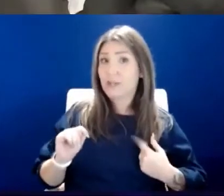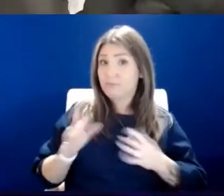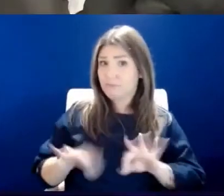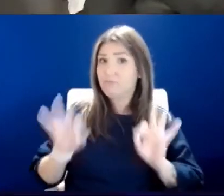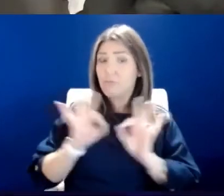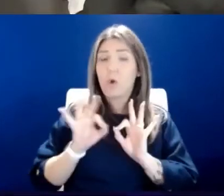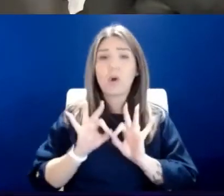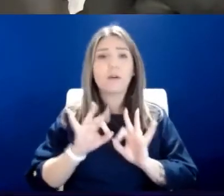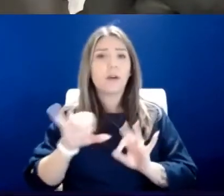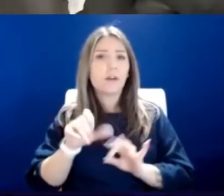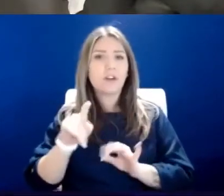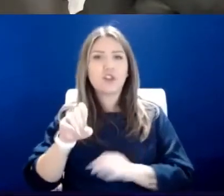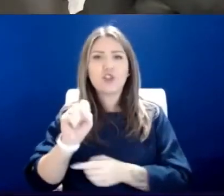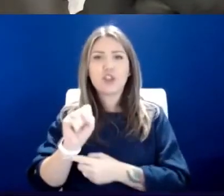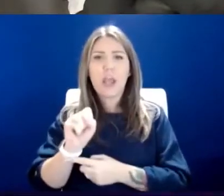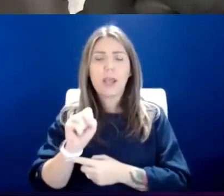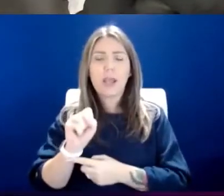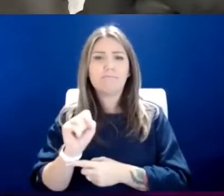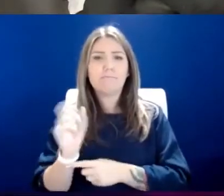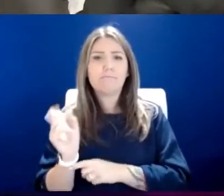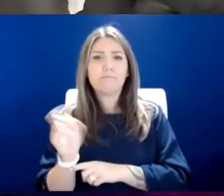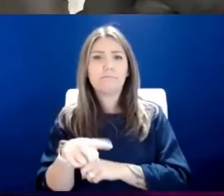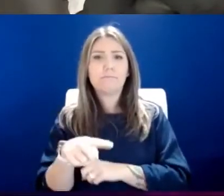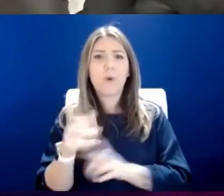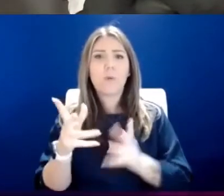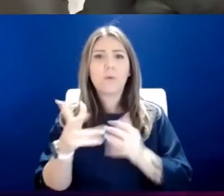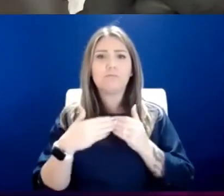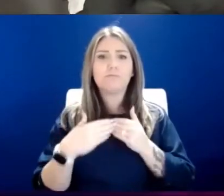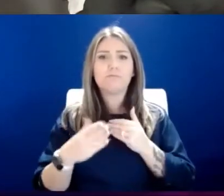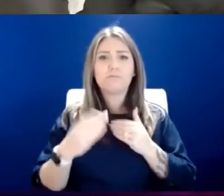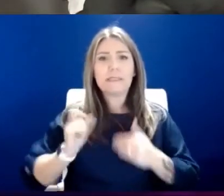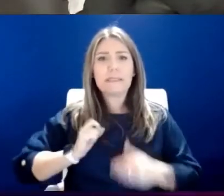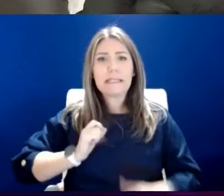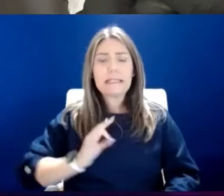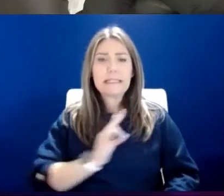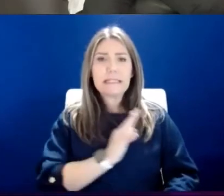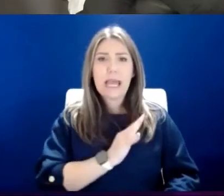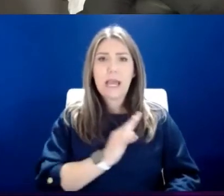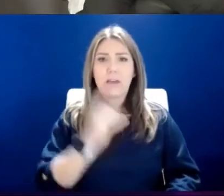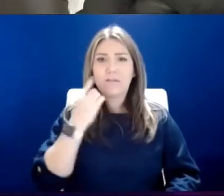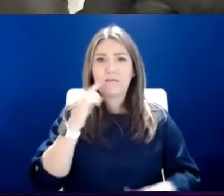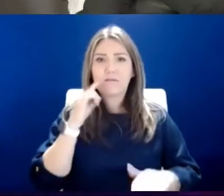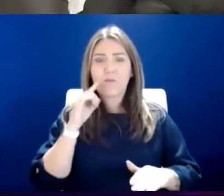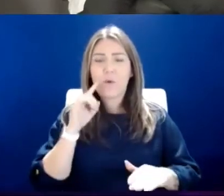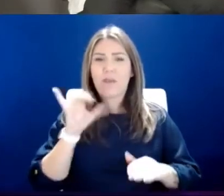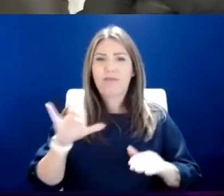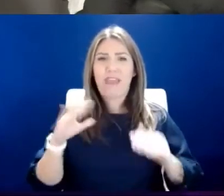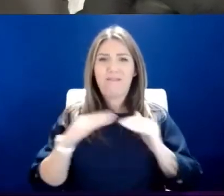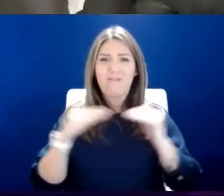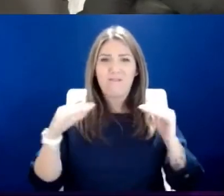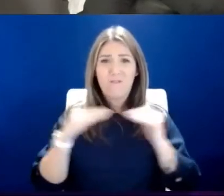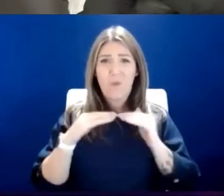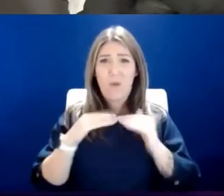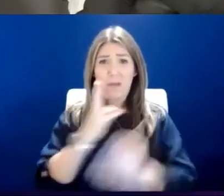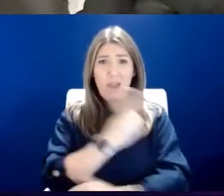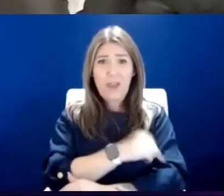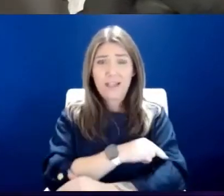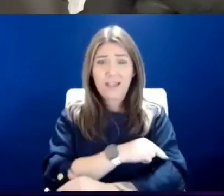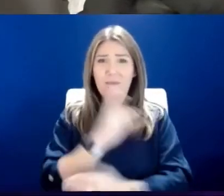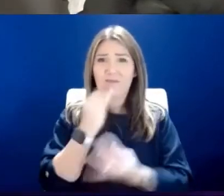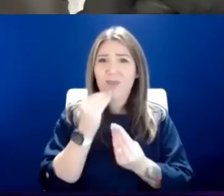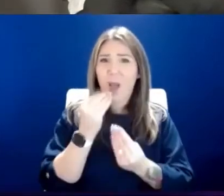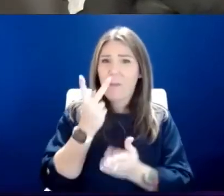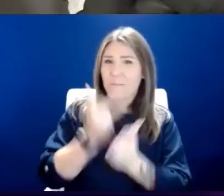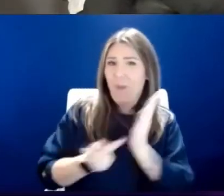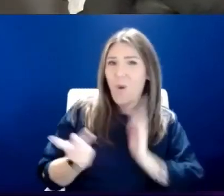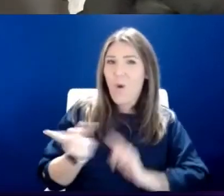know what the rest of the staff on the same floor thought of Gary Jr. and Gary, all those